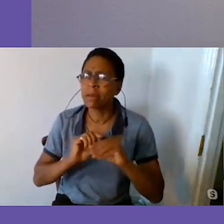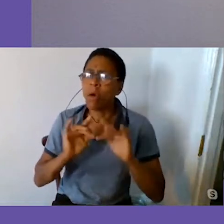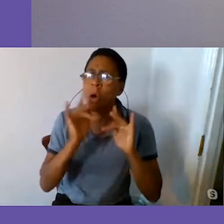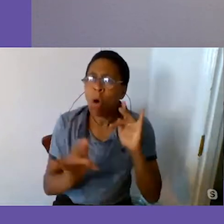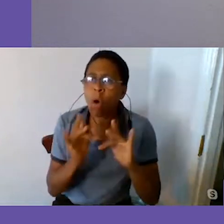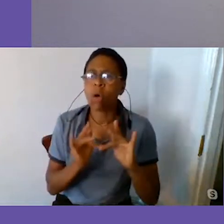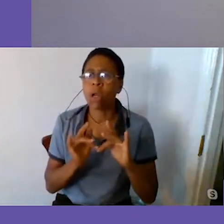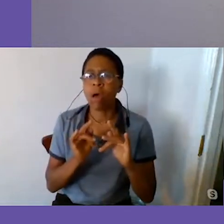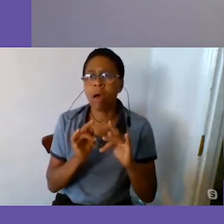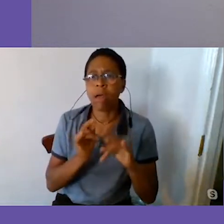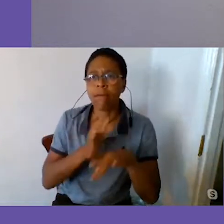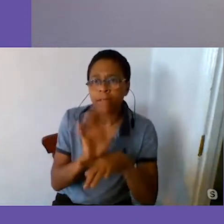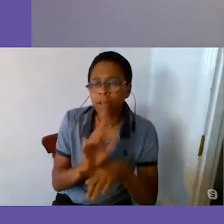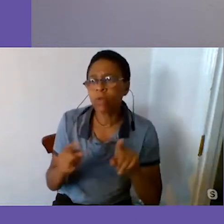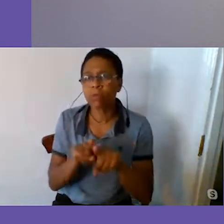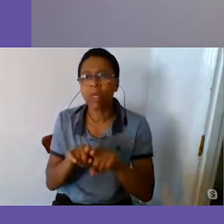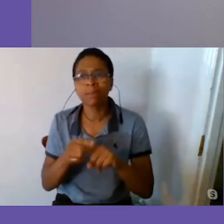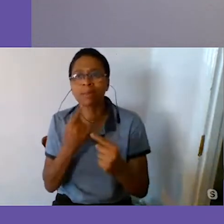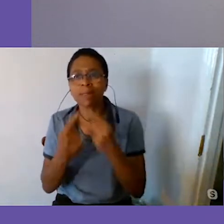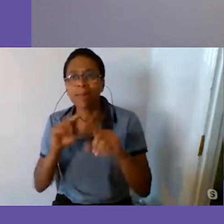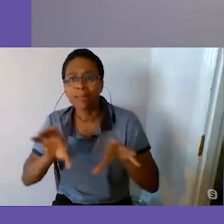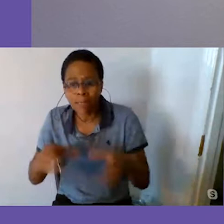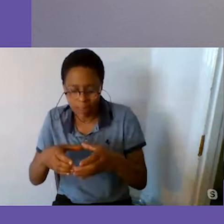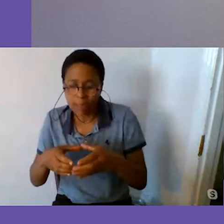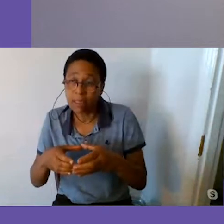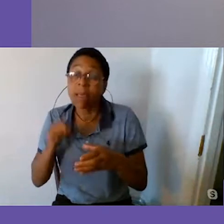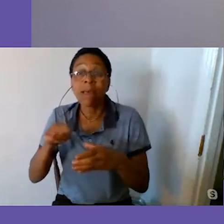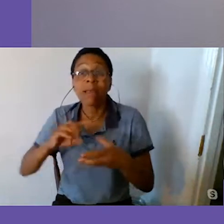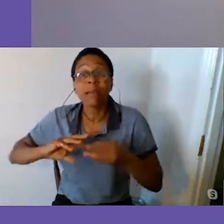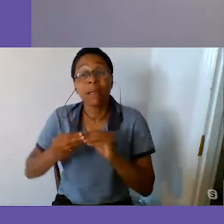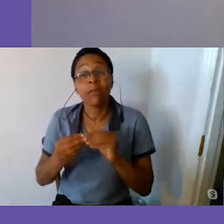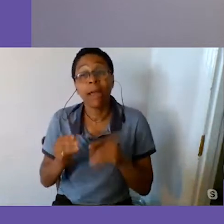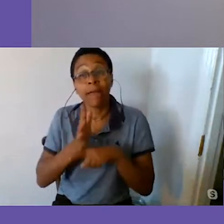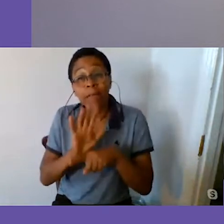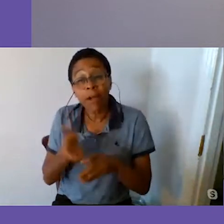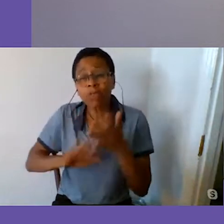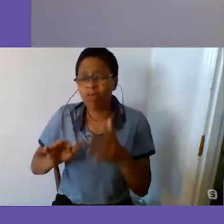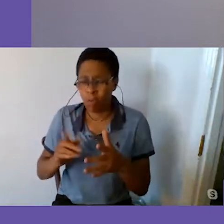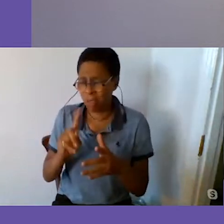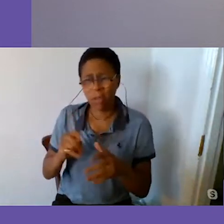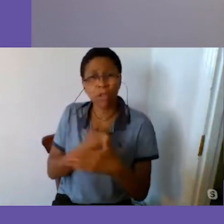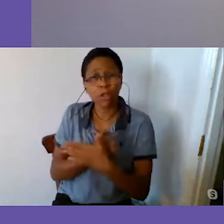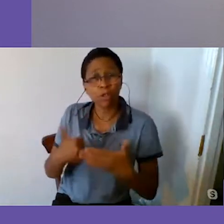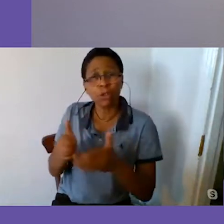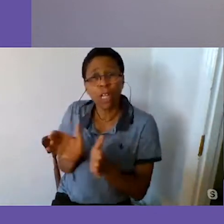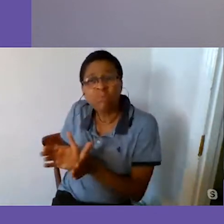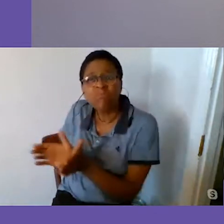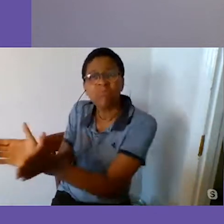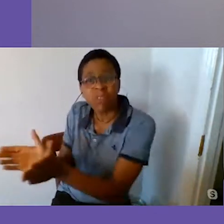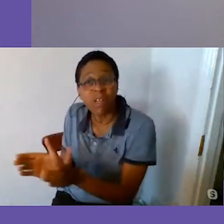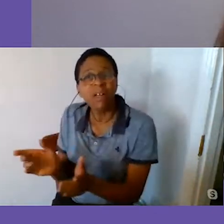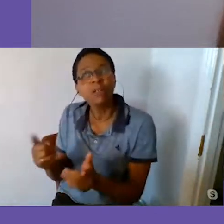of underrepresented filmmakers, especially women. So I'm going to hand you over to them. They're going to introduce themselves, and then we will head on with